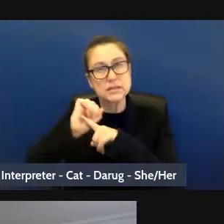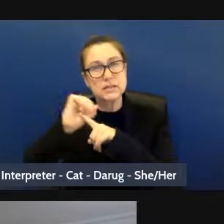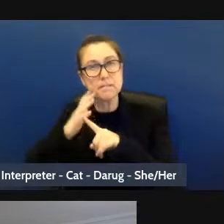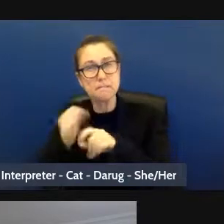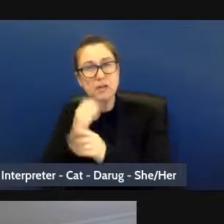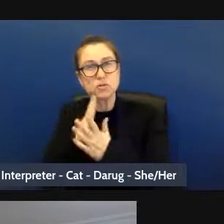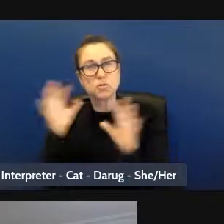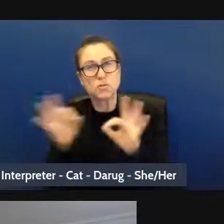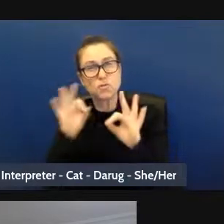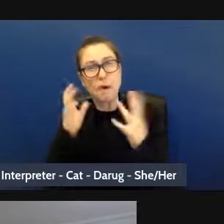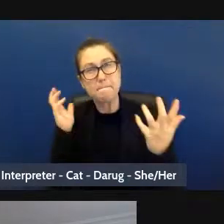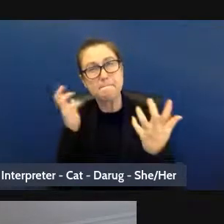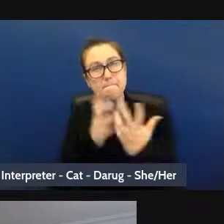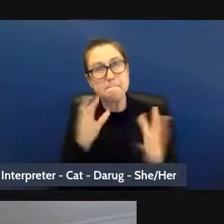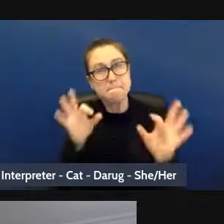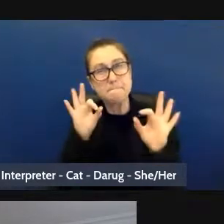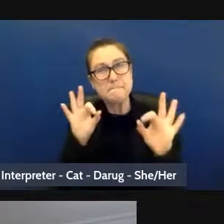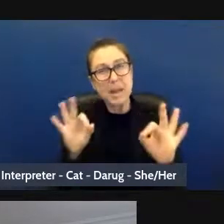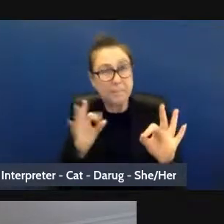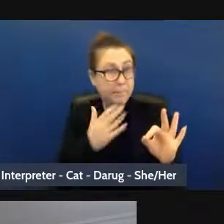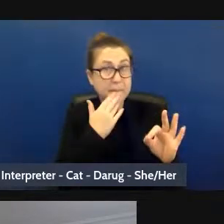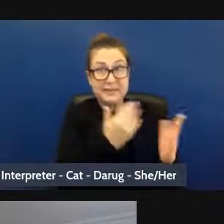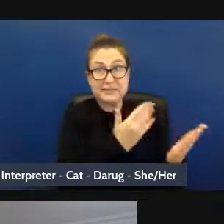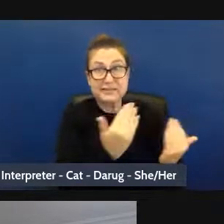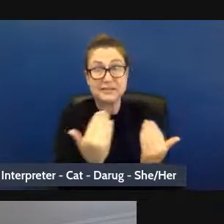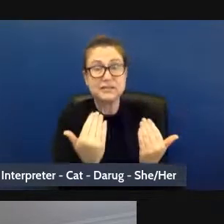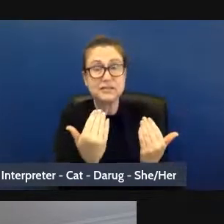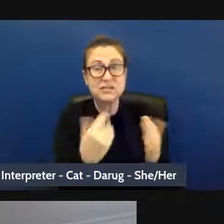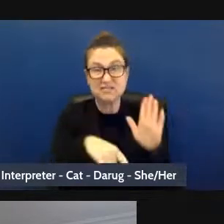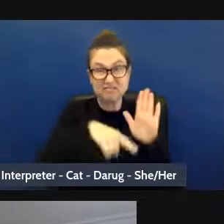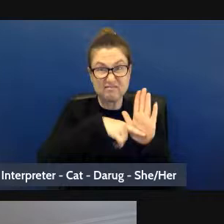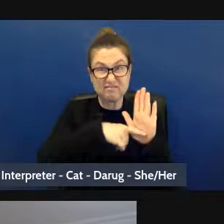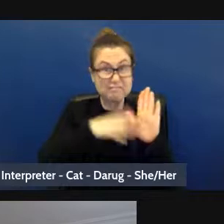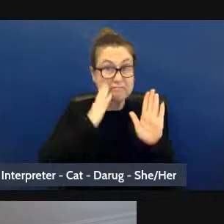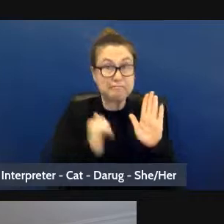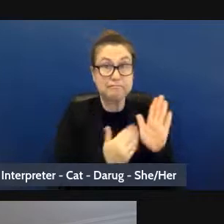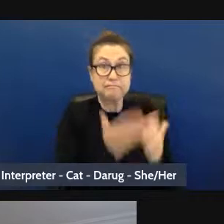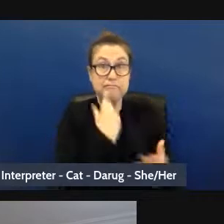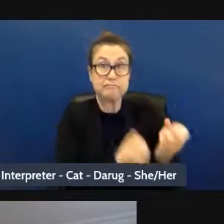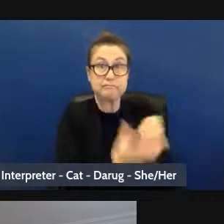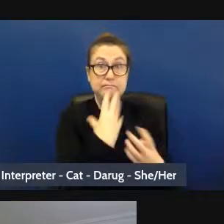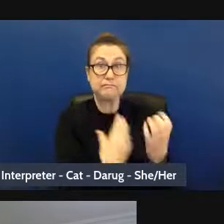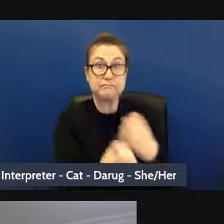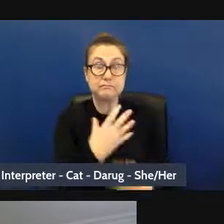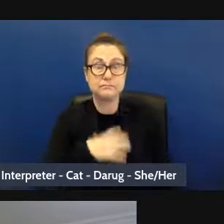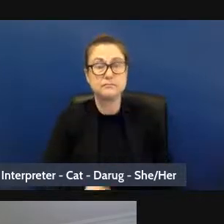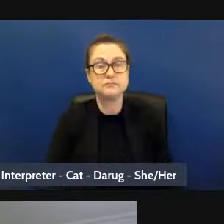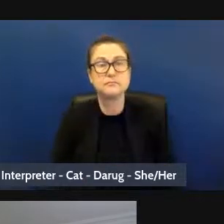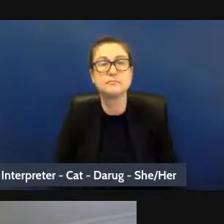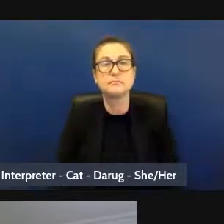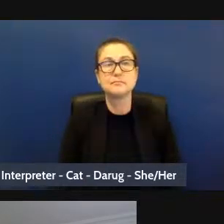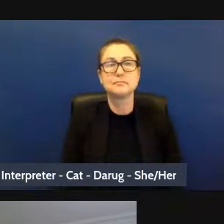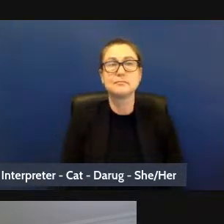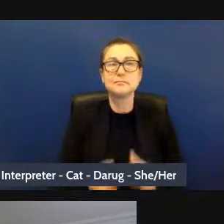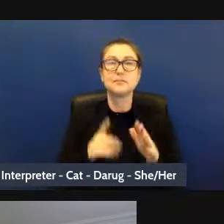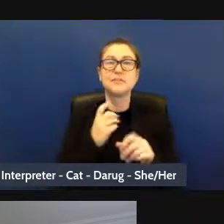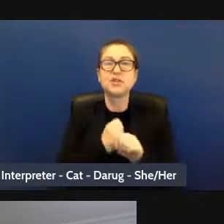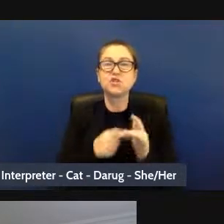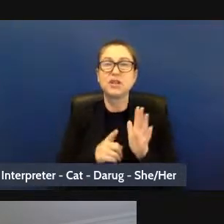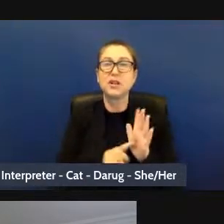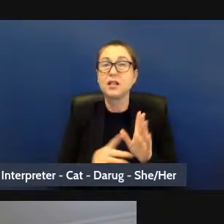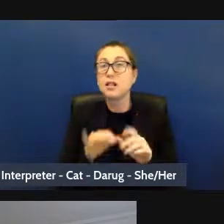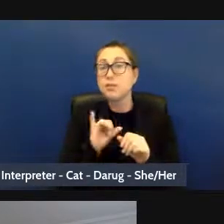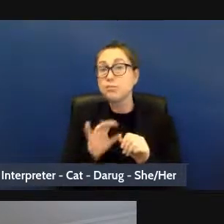accessible and be supportive for more people, as many people as it can be. Yeah, brilliant. Just before we move on